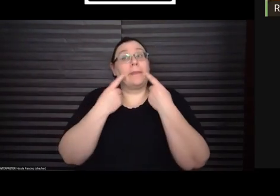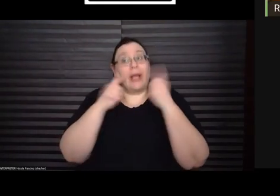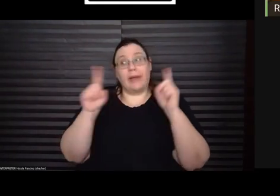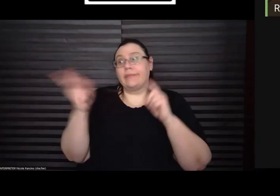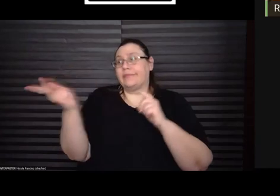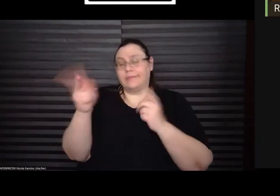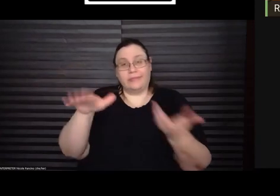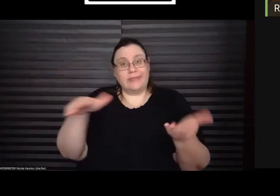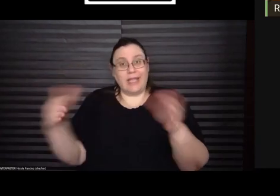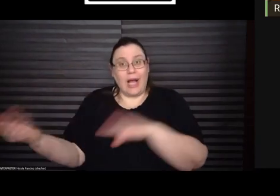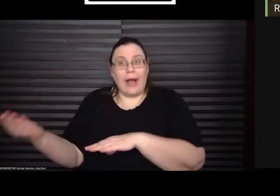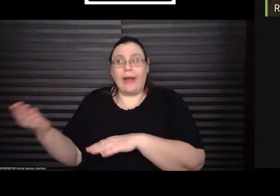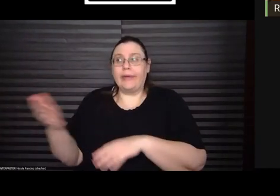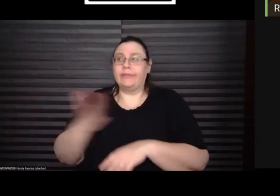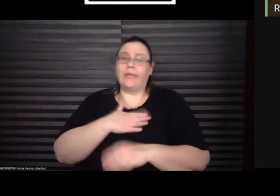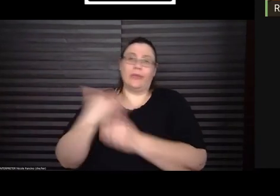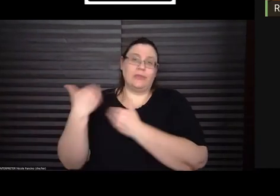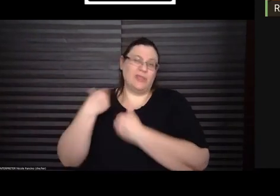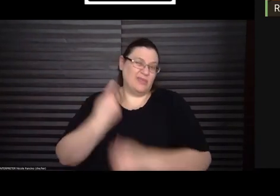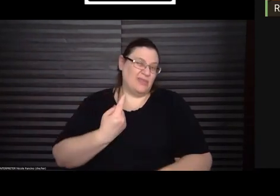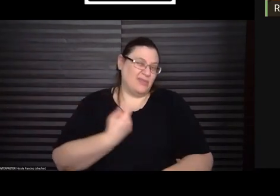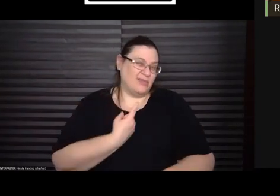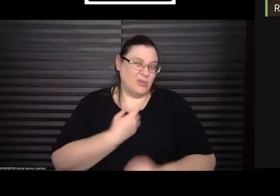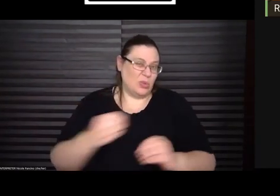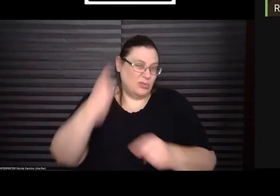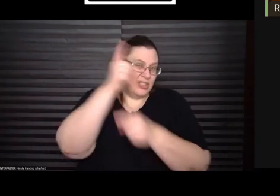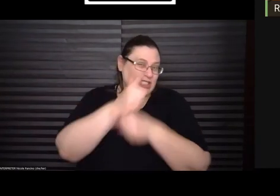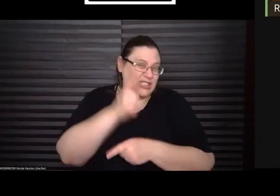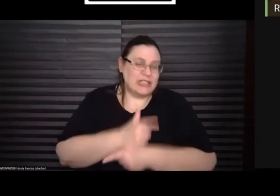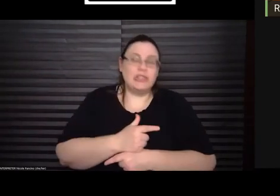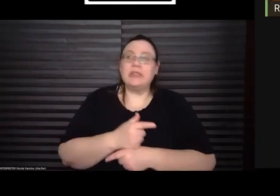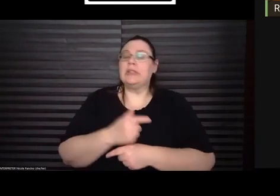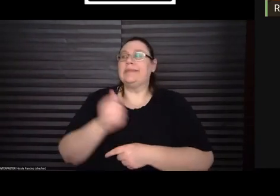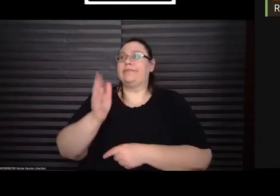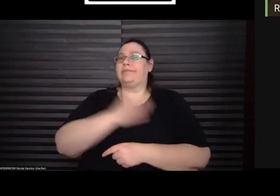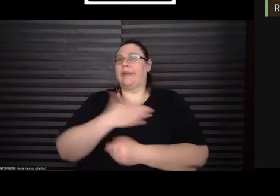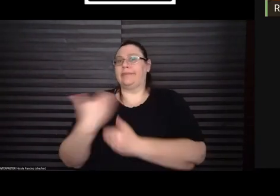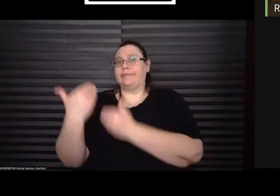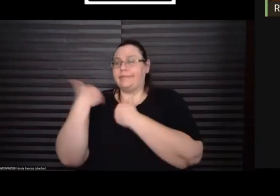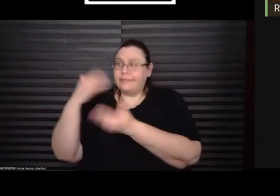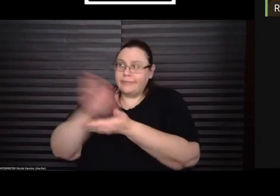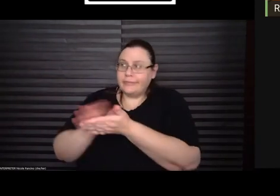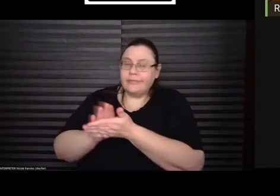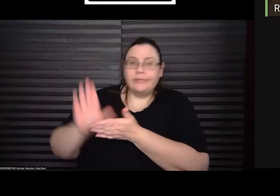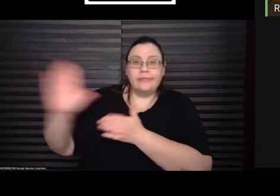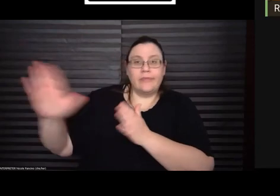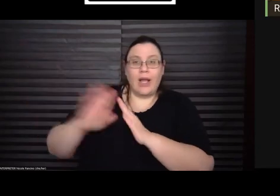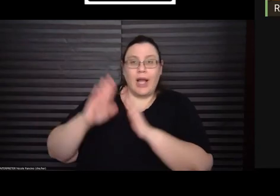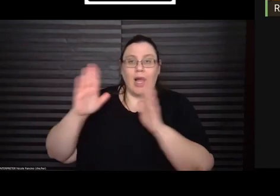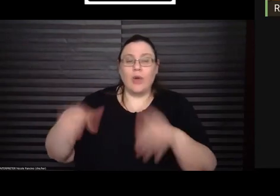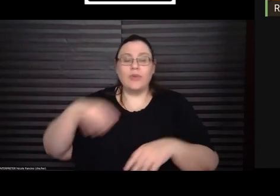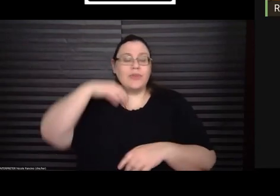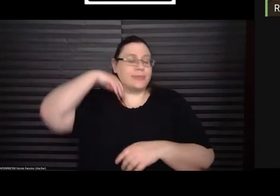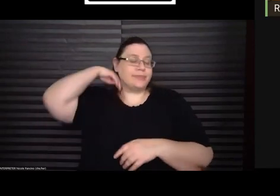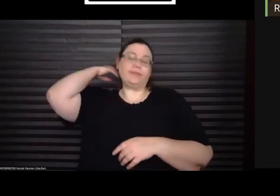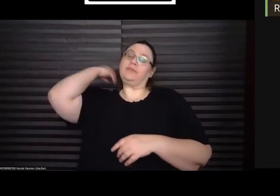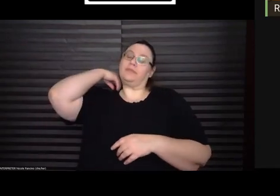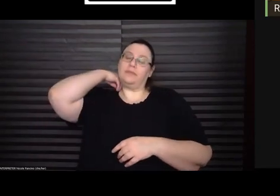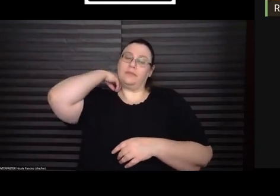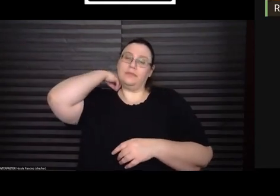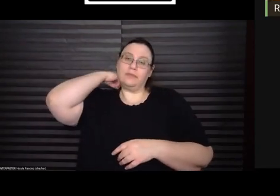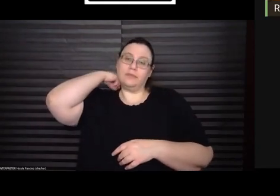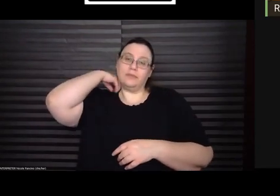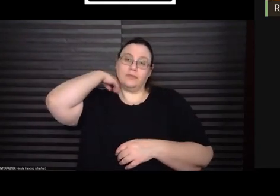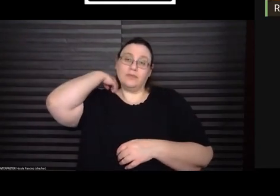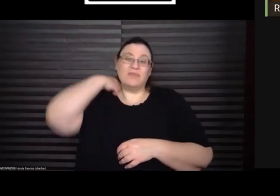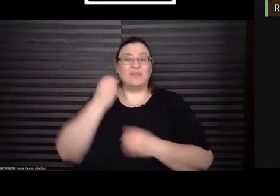And so when they finally died, it was up to me. I'm an only child. And so it was up to me to, you know, to clean out the house. And